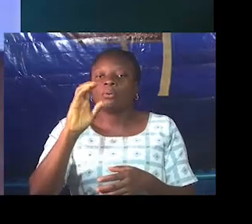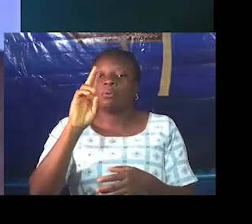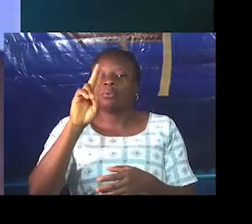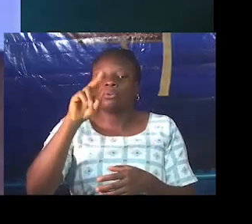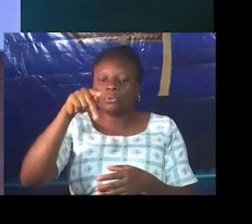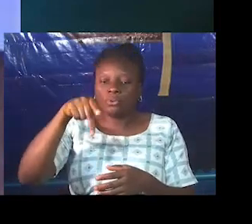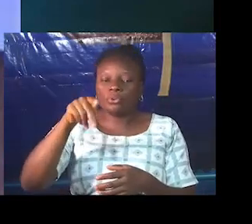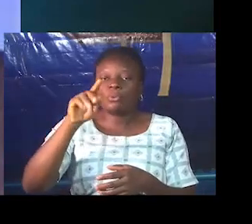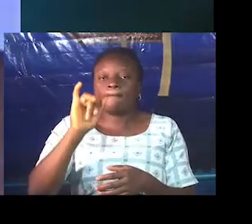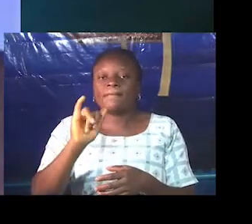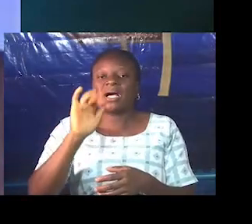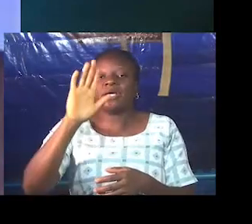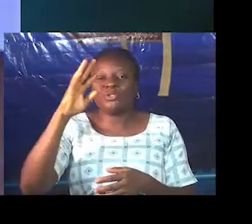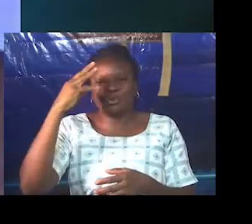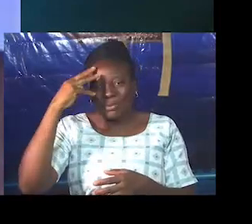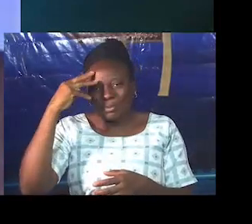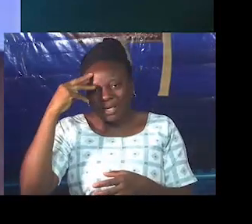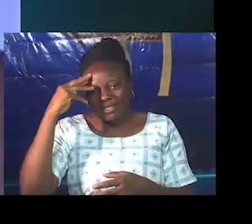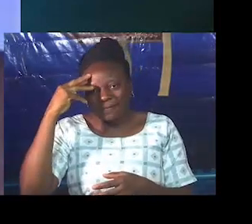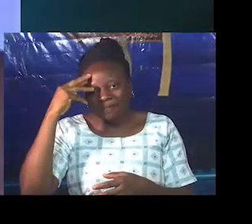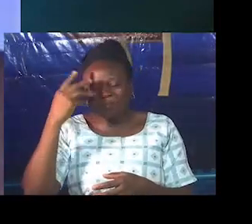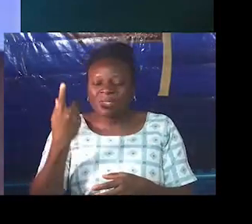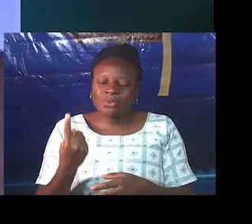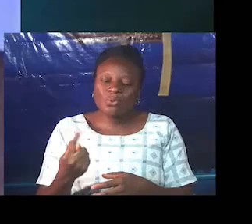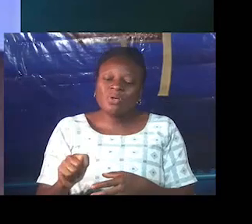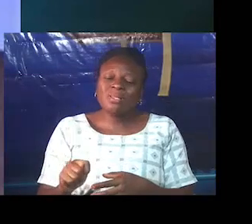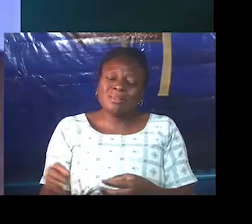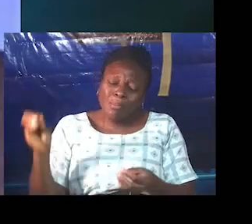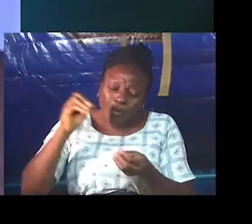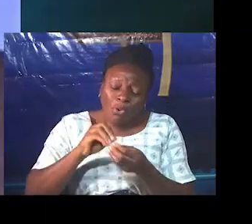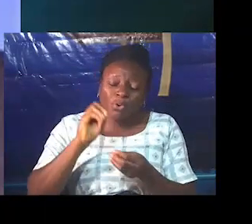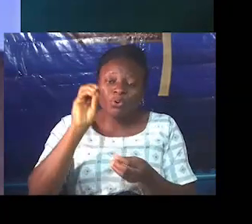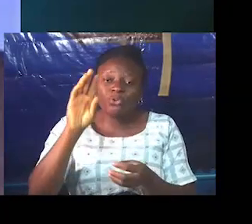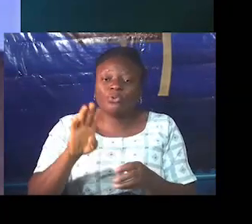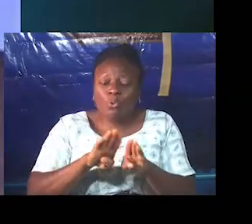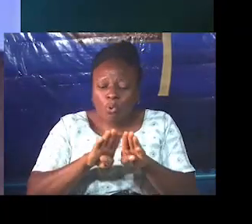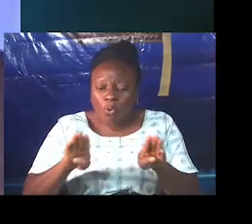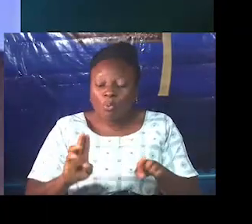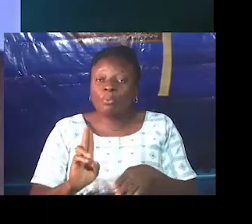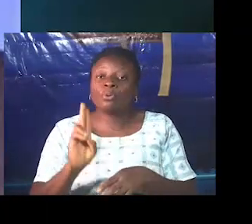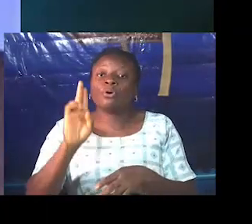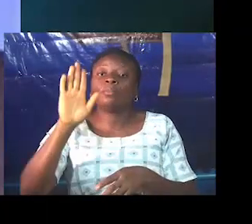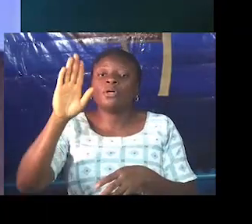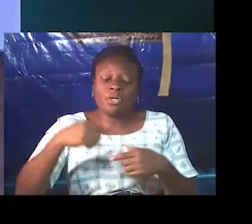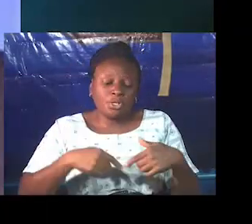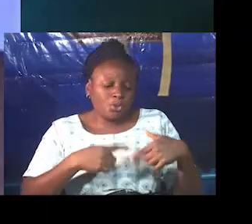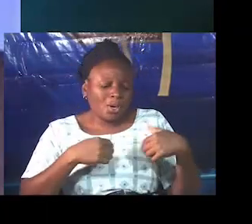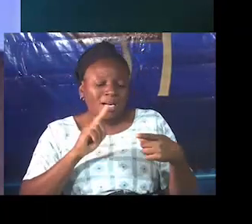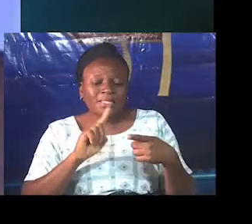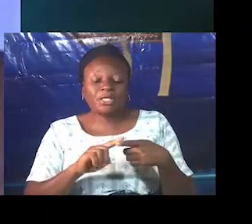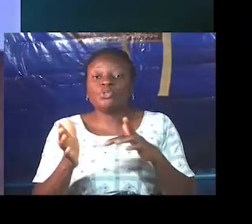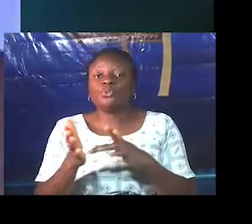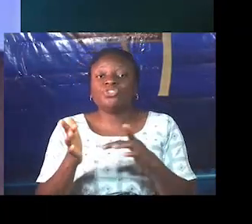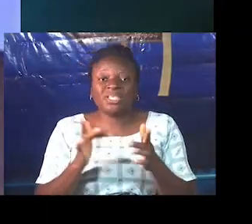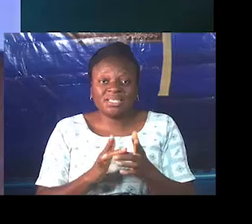God. Now, the more you open up your heart to Jesus, the more you allow His word to remake your